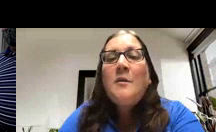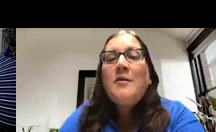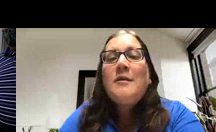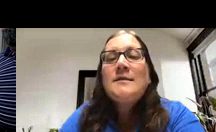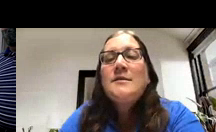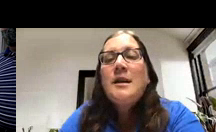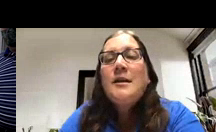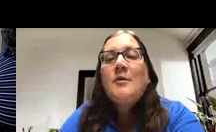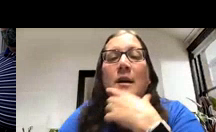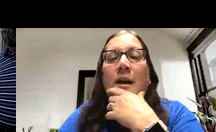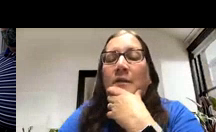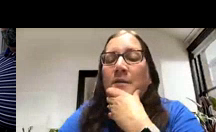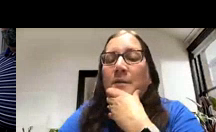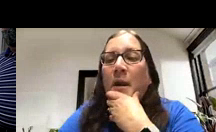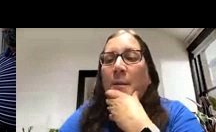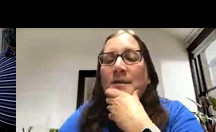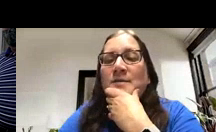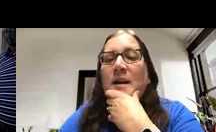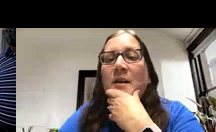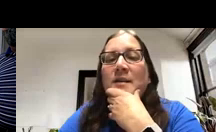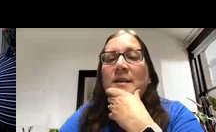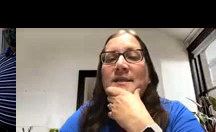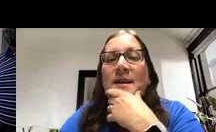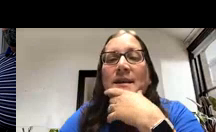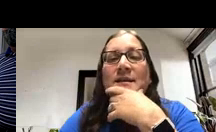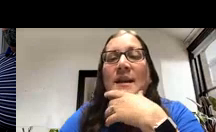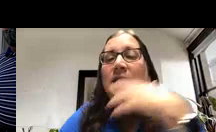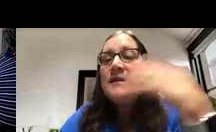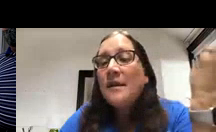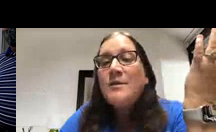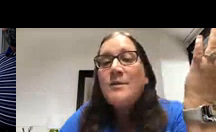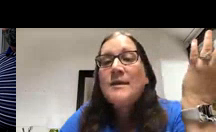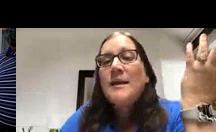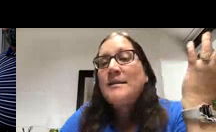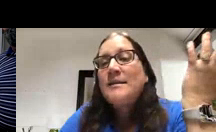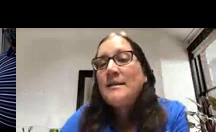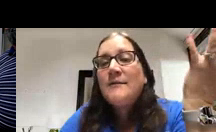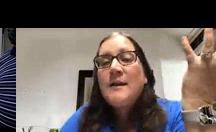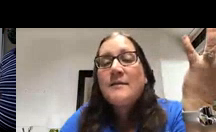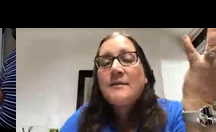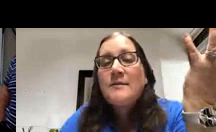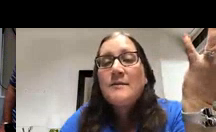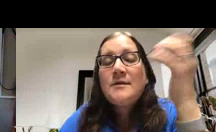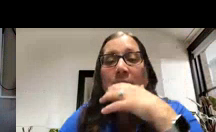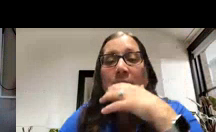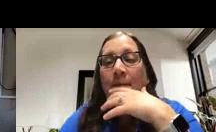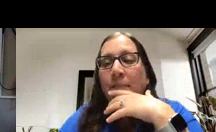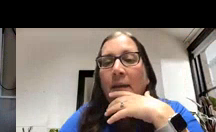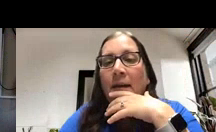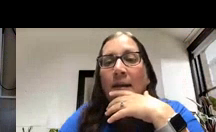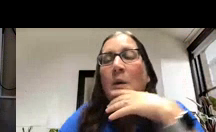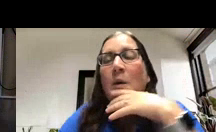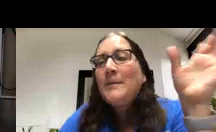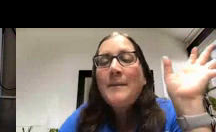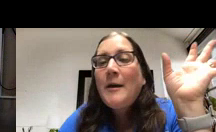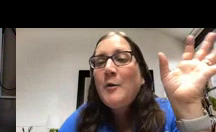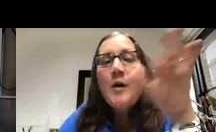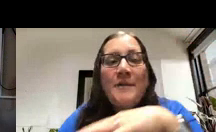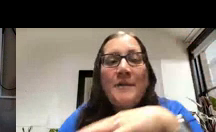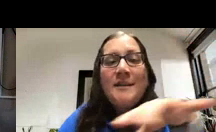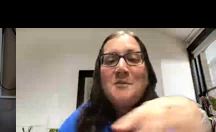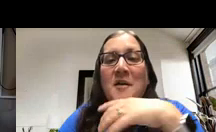the corner next to General where I have a box around, it says Tech Tuesday, TT for Tech Tuesday. Now, I